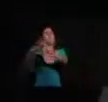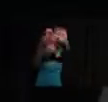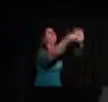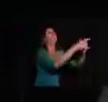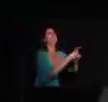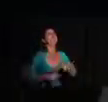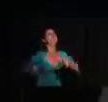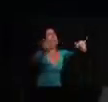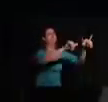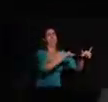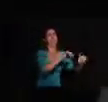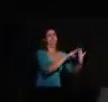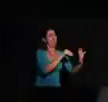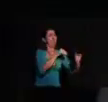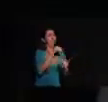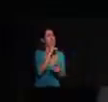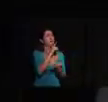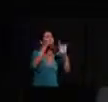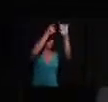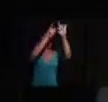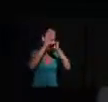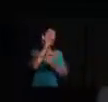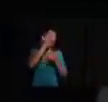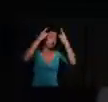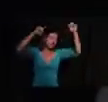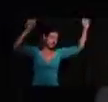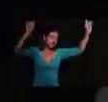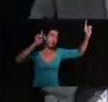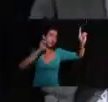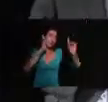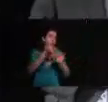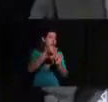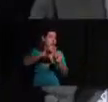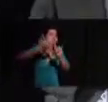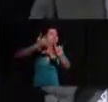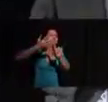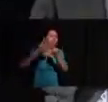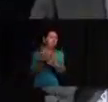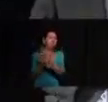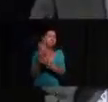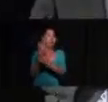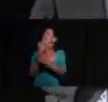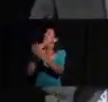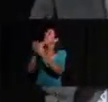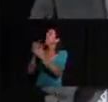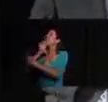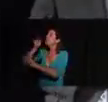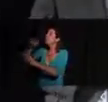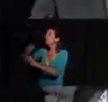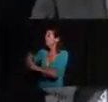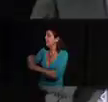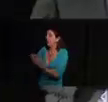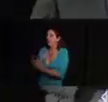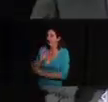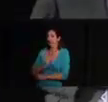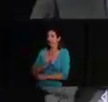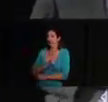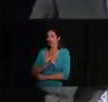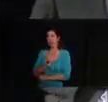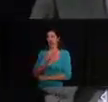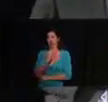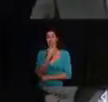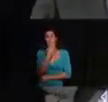your learning goals realized. I'm sure of it. Excellent. Yeah. Thanks so much for joining us today, Angus. We now have 4 very special staff